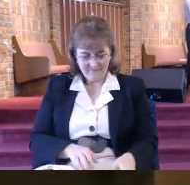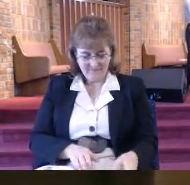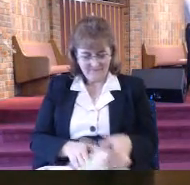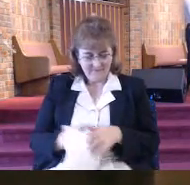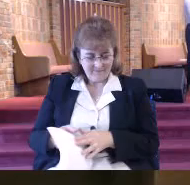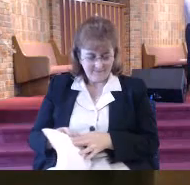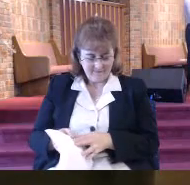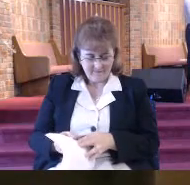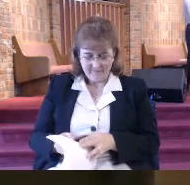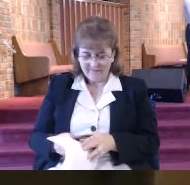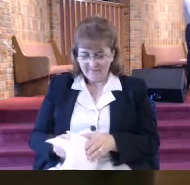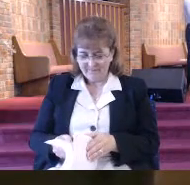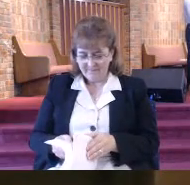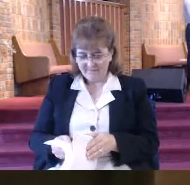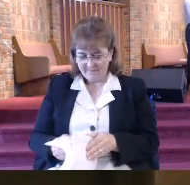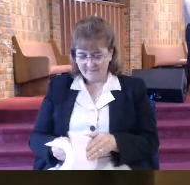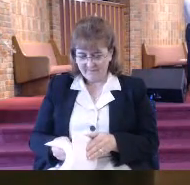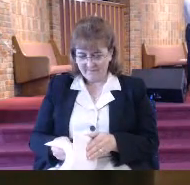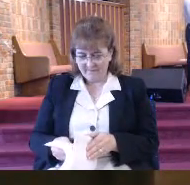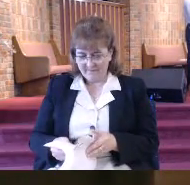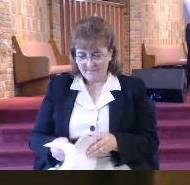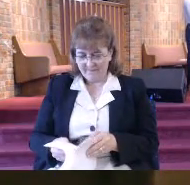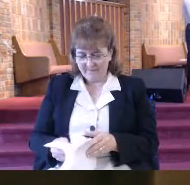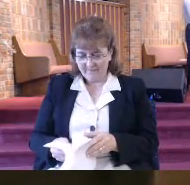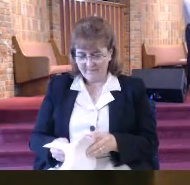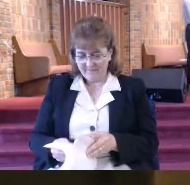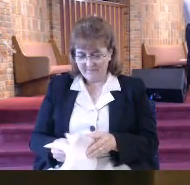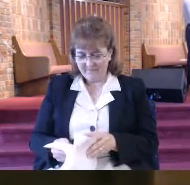230. Number 230.